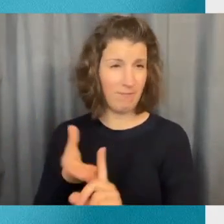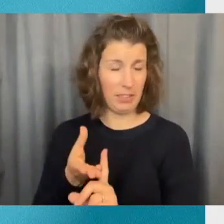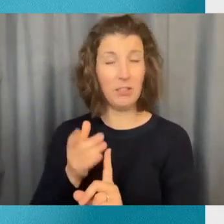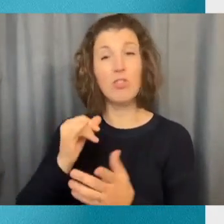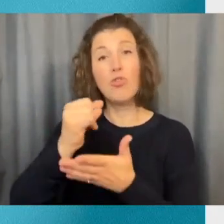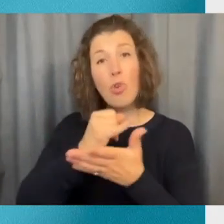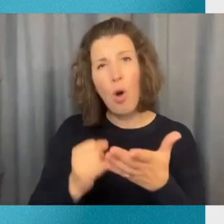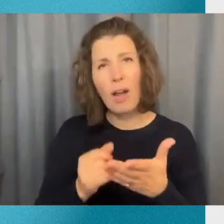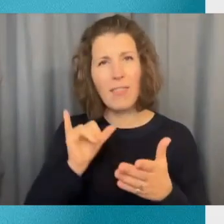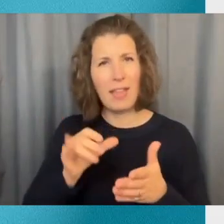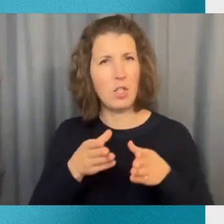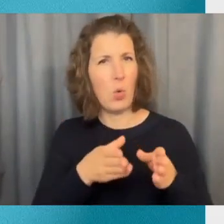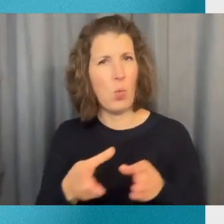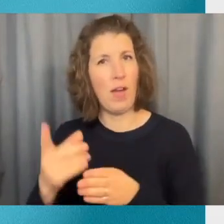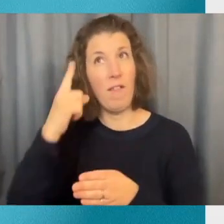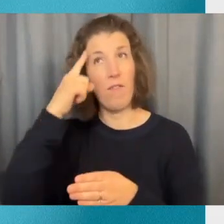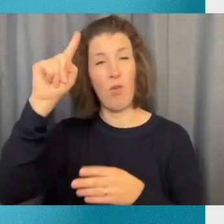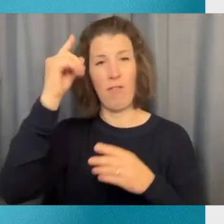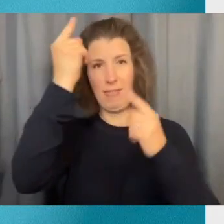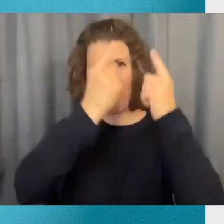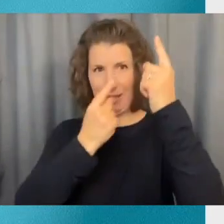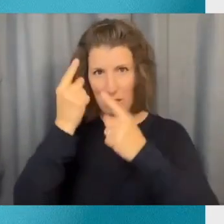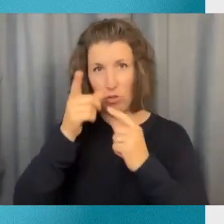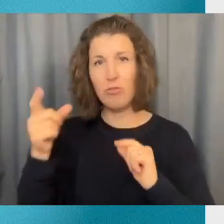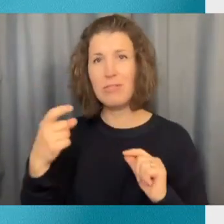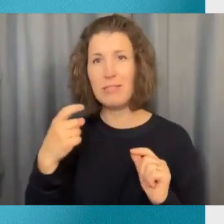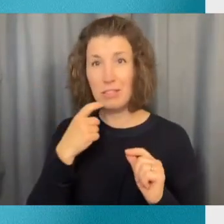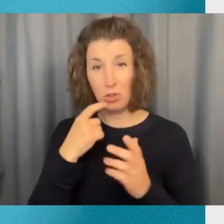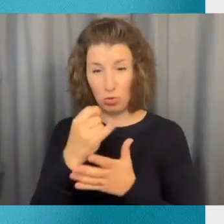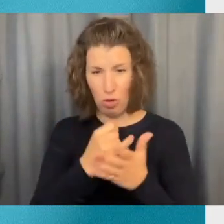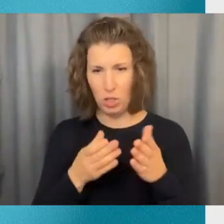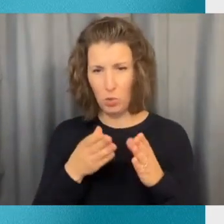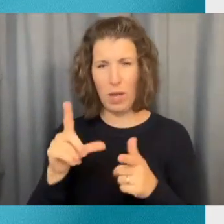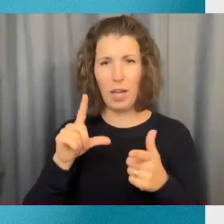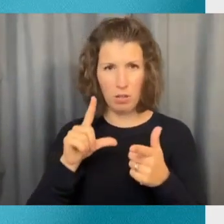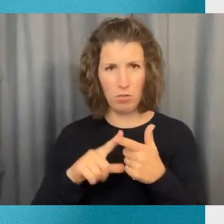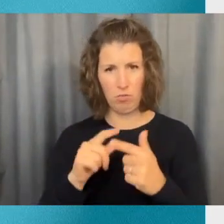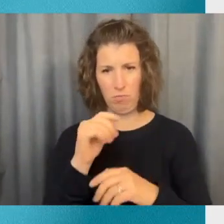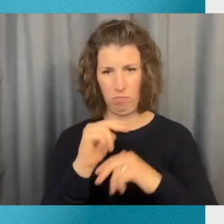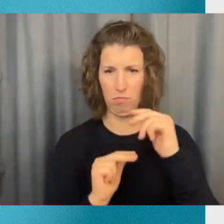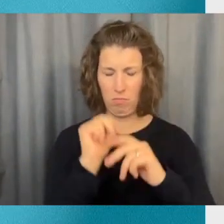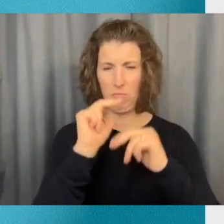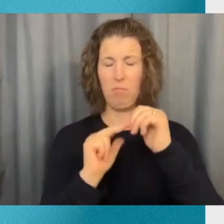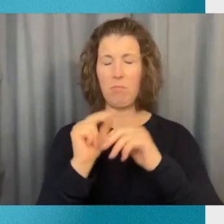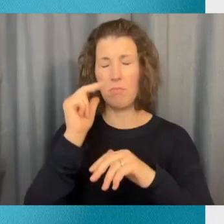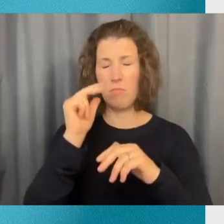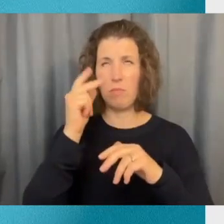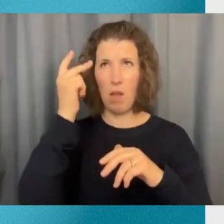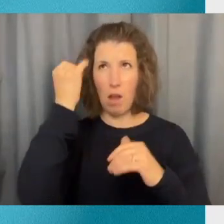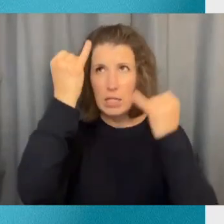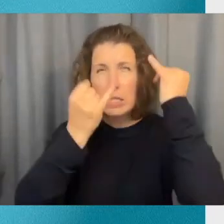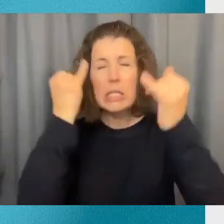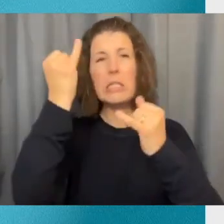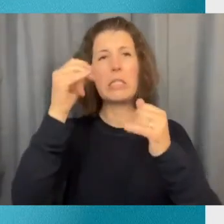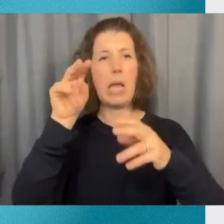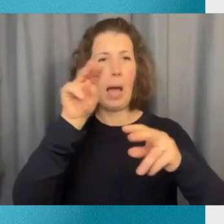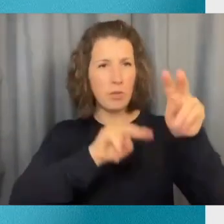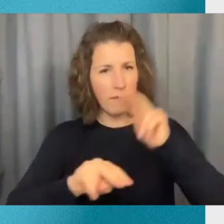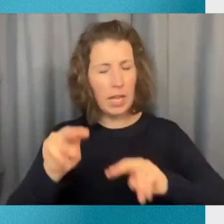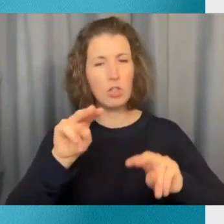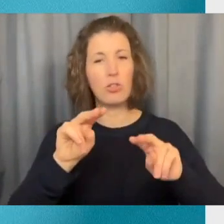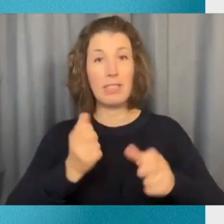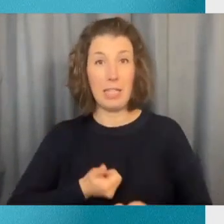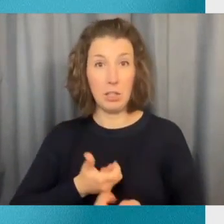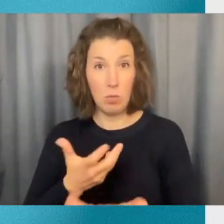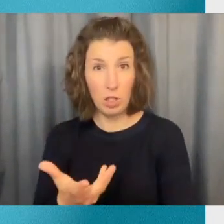thinking. And she says here, drawing is a way of constructing ideas and observations as much as it is a means of expressing them. When we are not